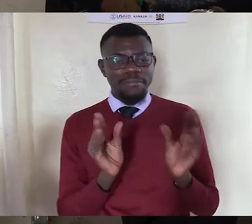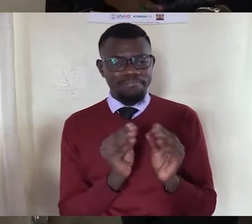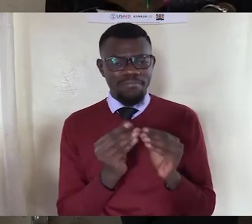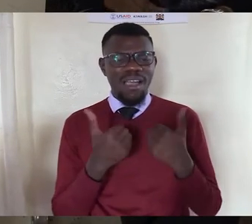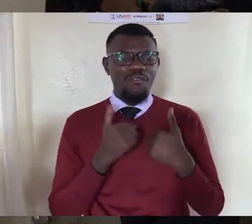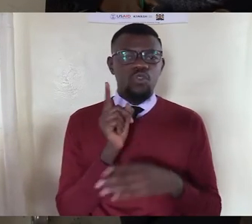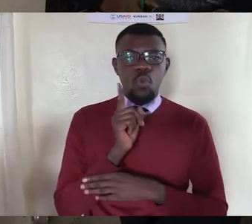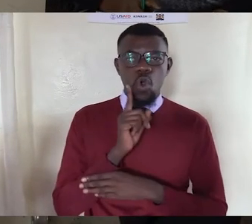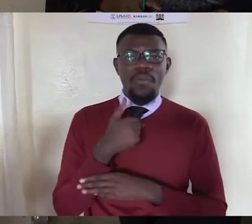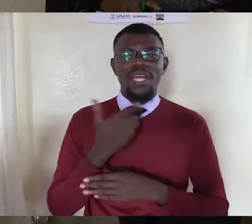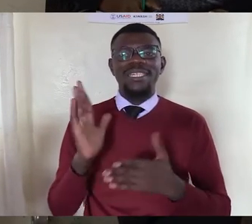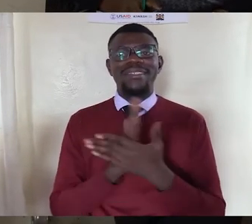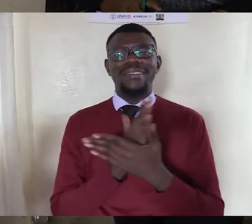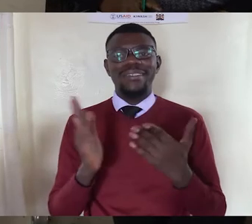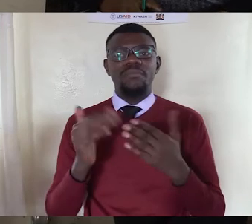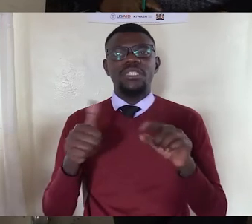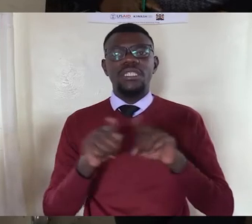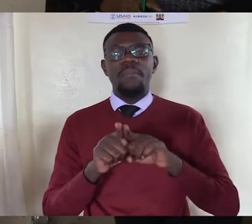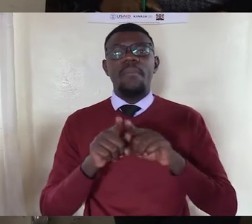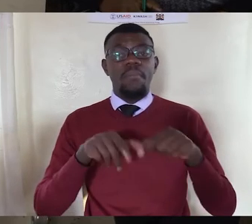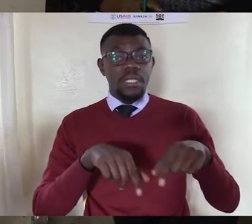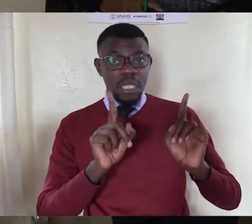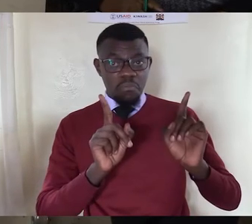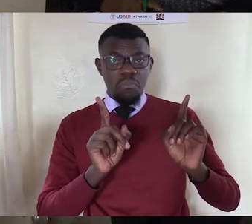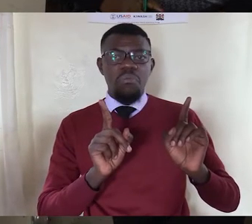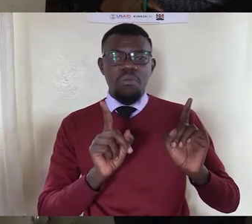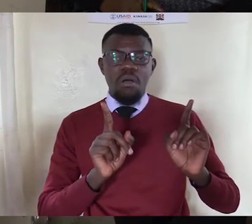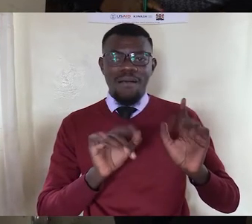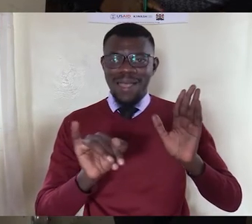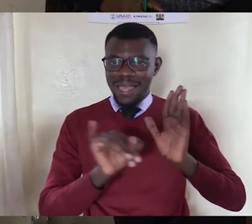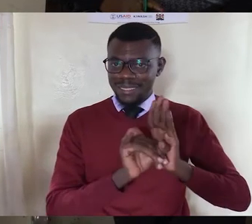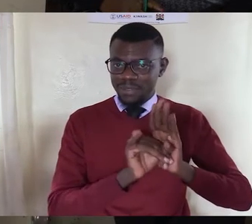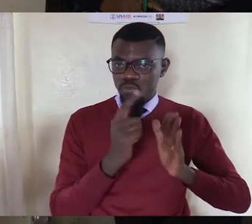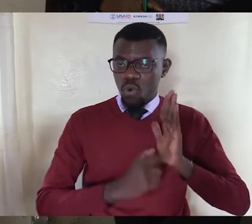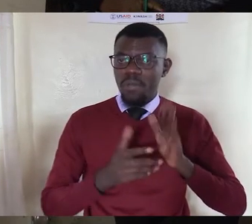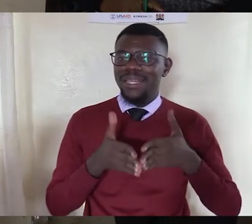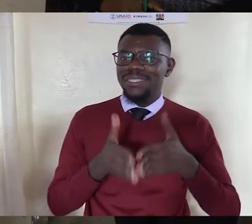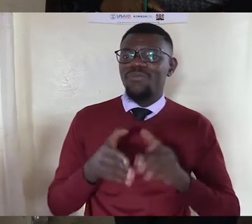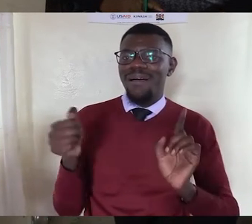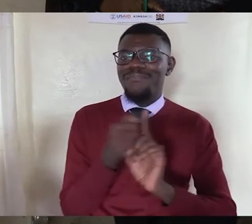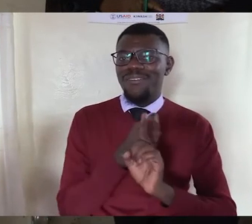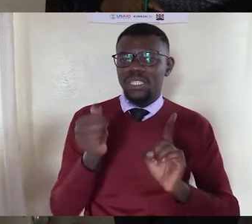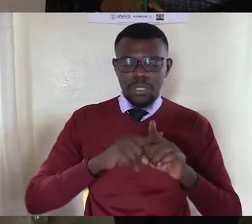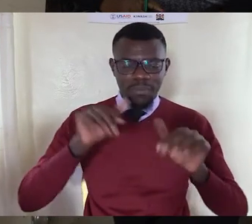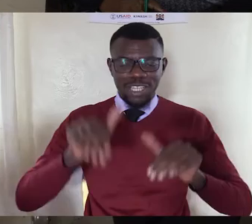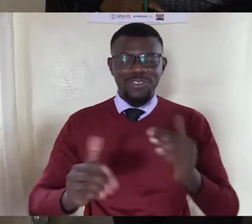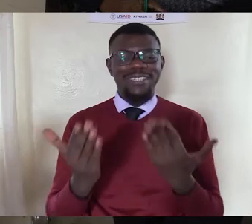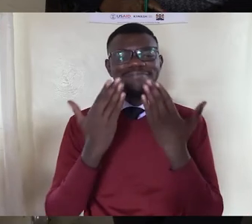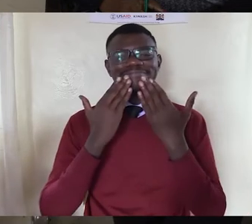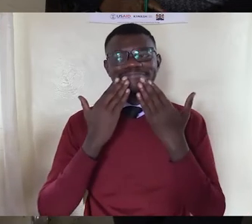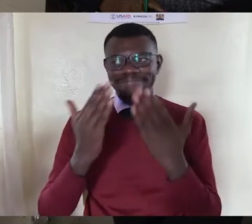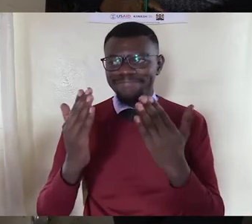tomorrow. I was just sharing from tomorrow. And one of the things that we have identified is sexual violence related to elections. So thank you very